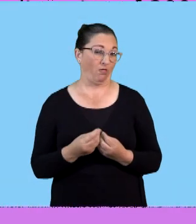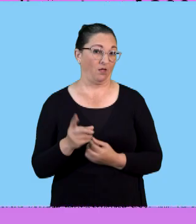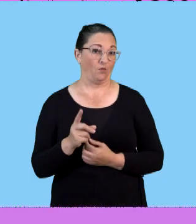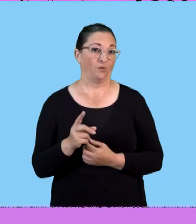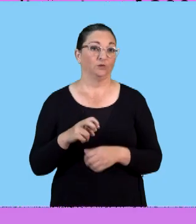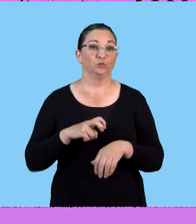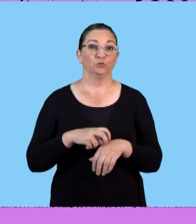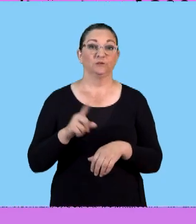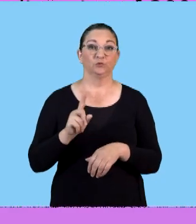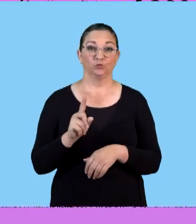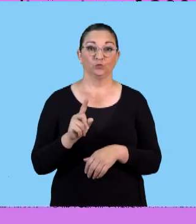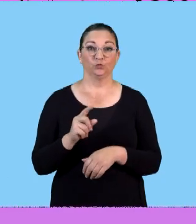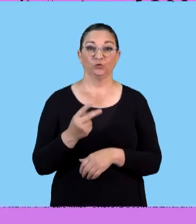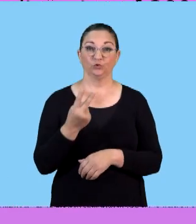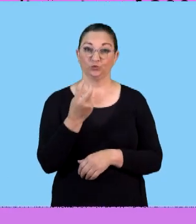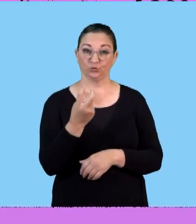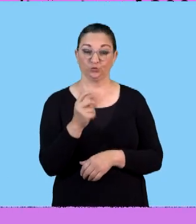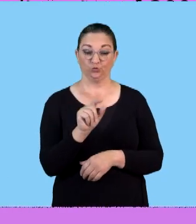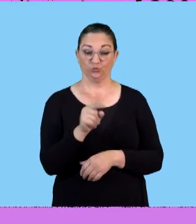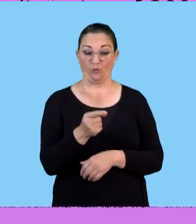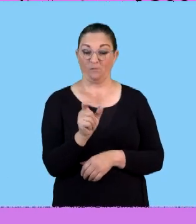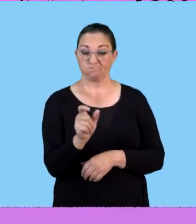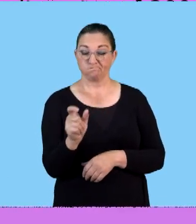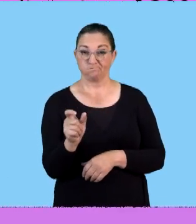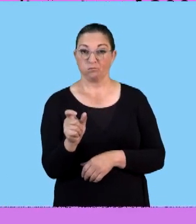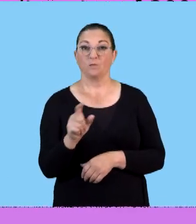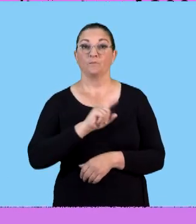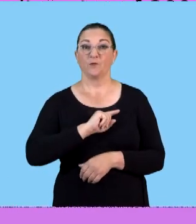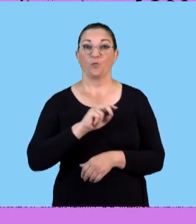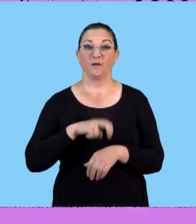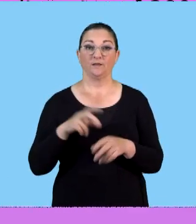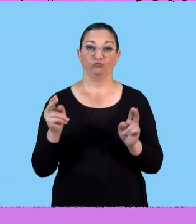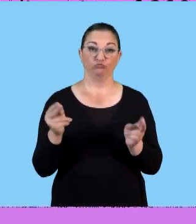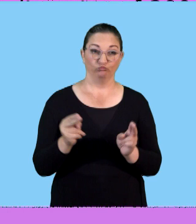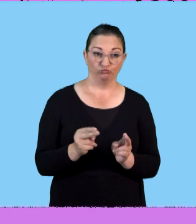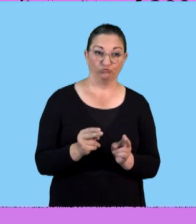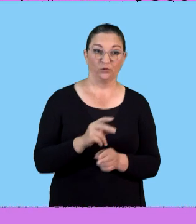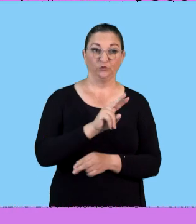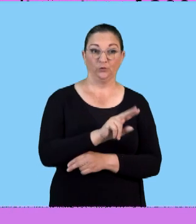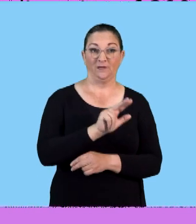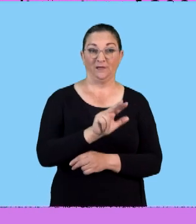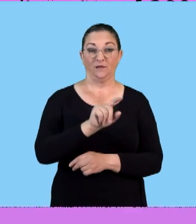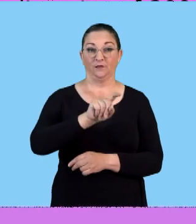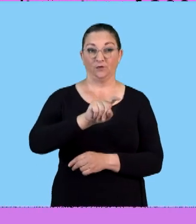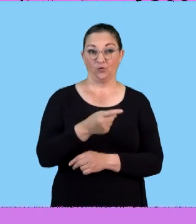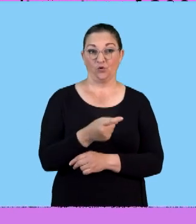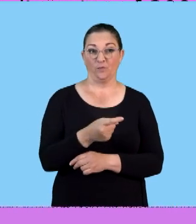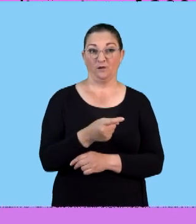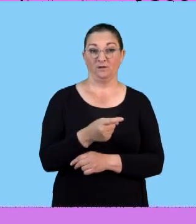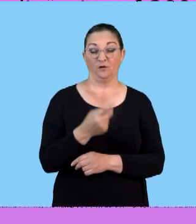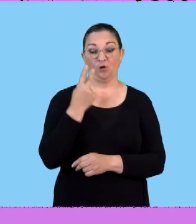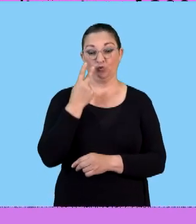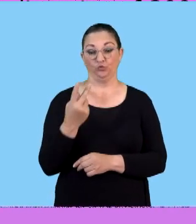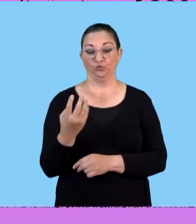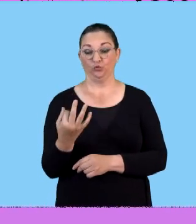right? We must round off correct to 2 decimal places. So therefore, the answer will then be 28,